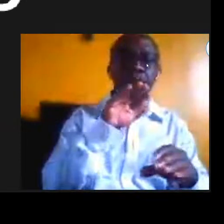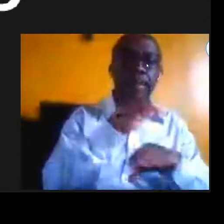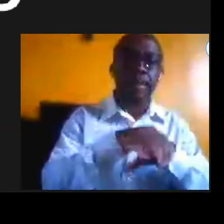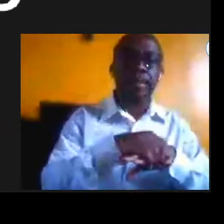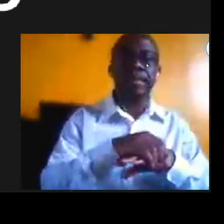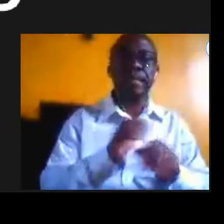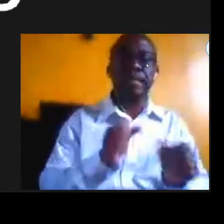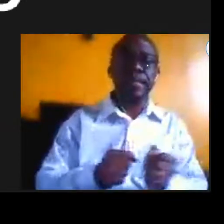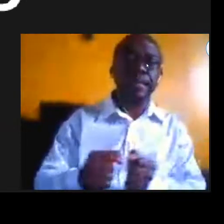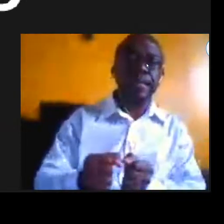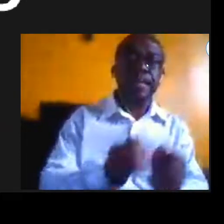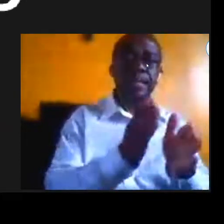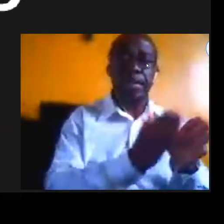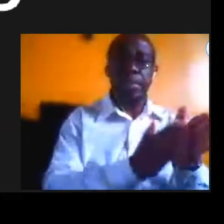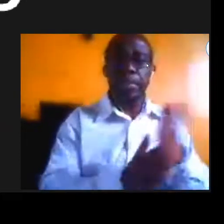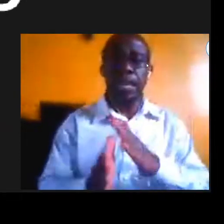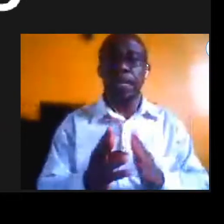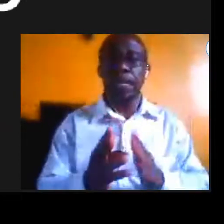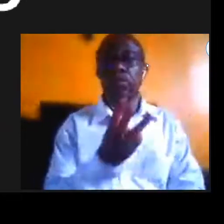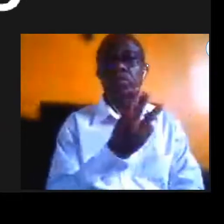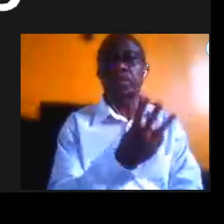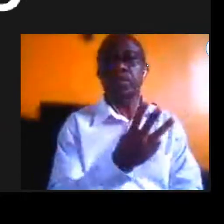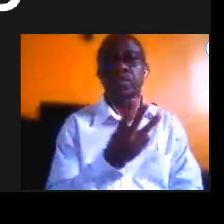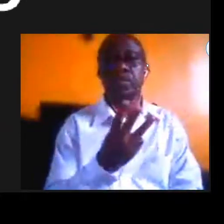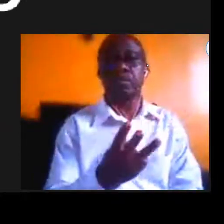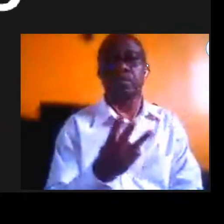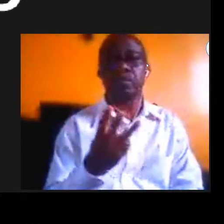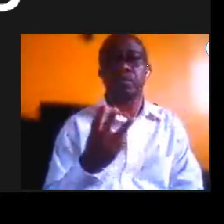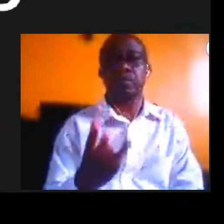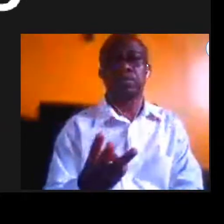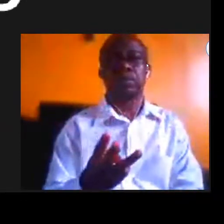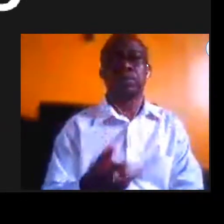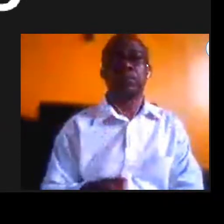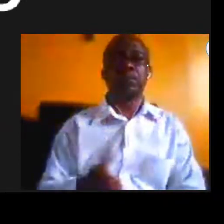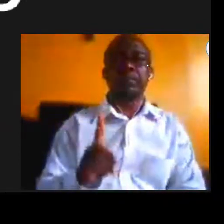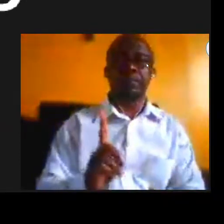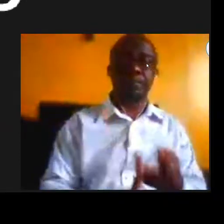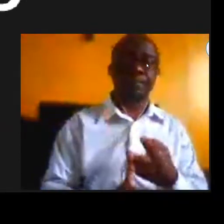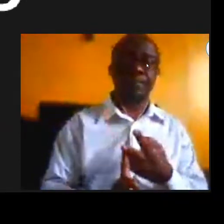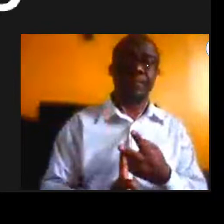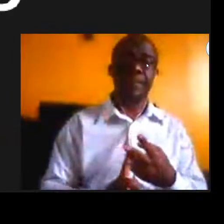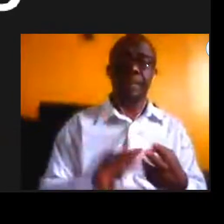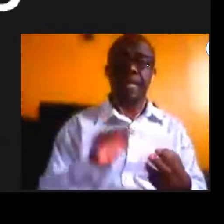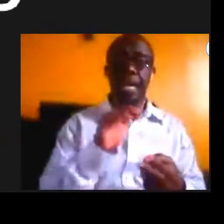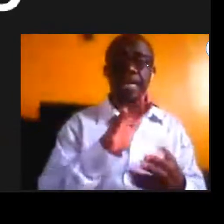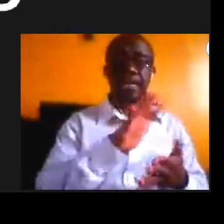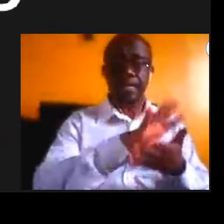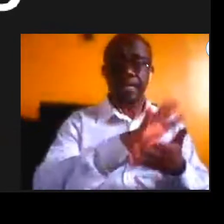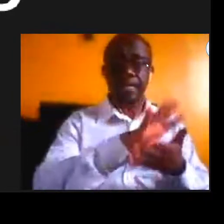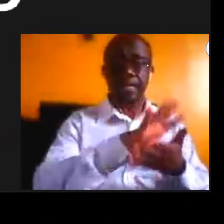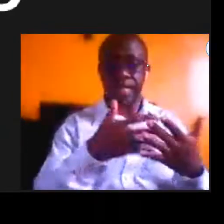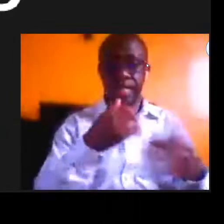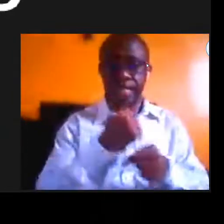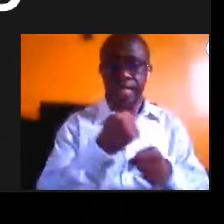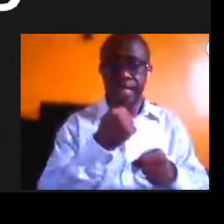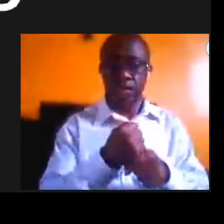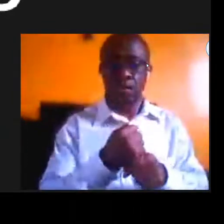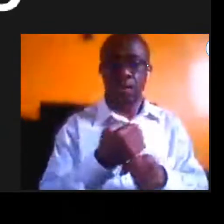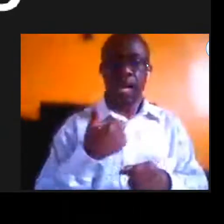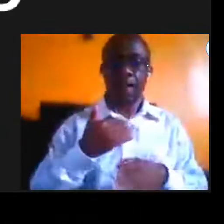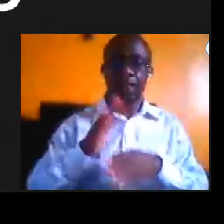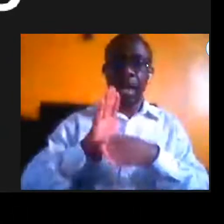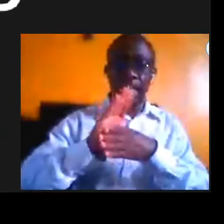on the website. And secondly, he's asking, does the network offer internships and opportunities for